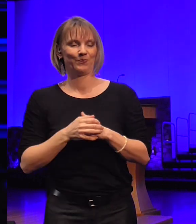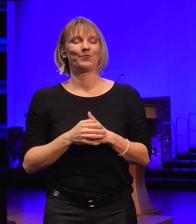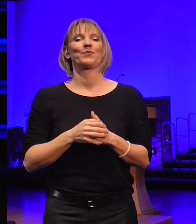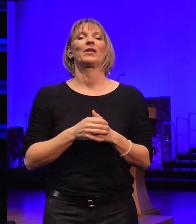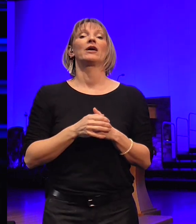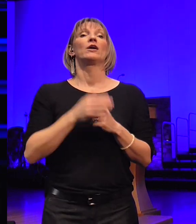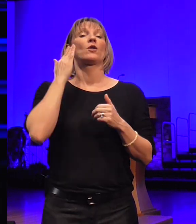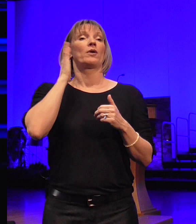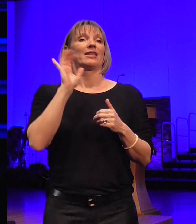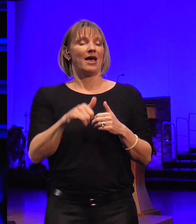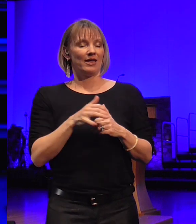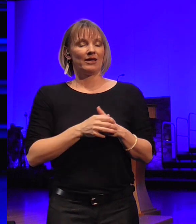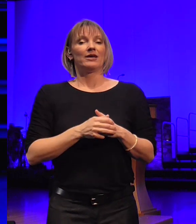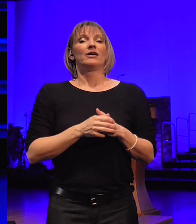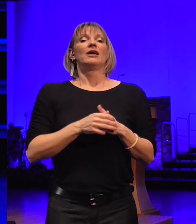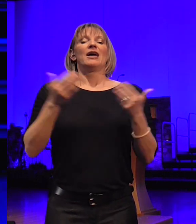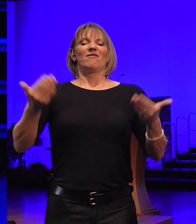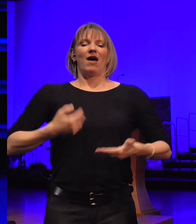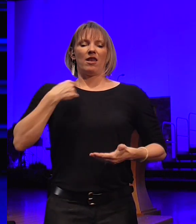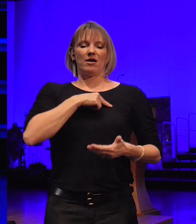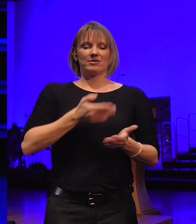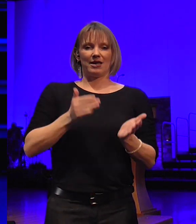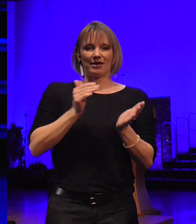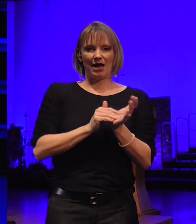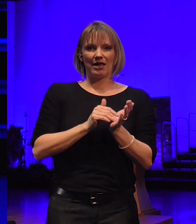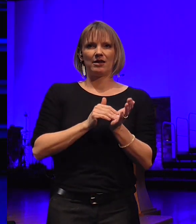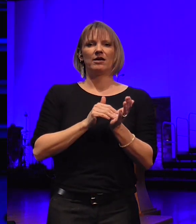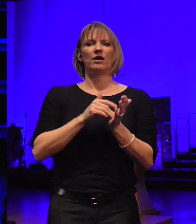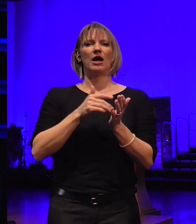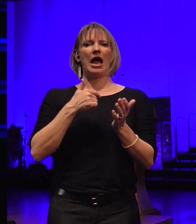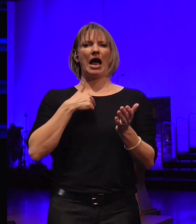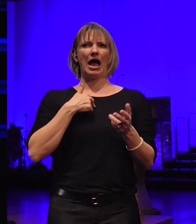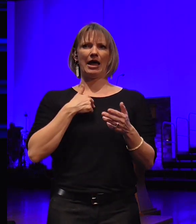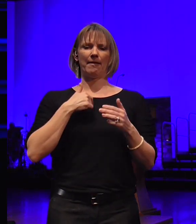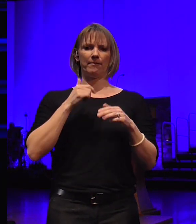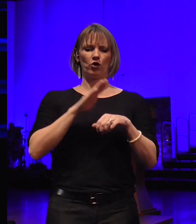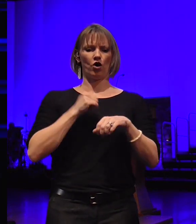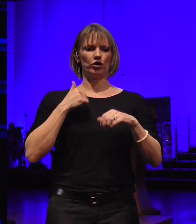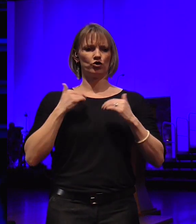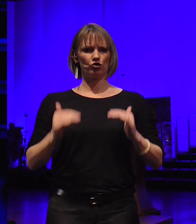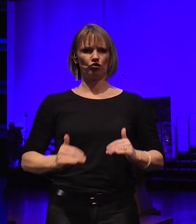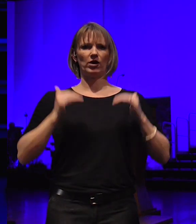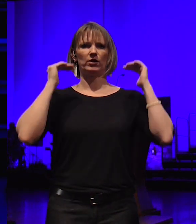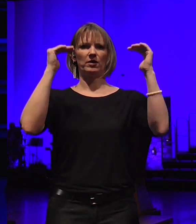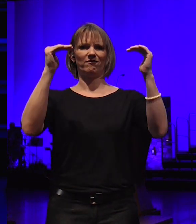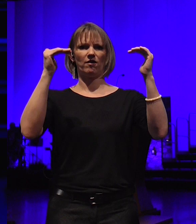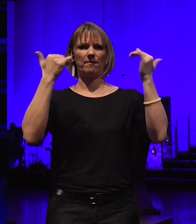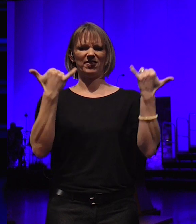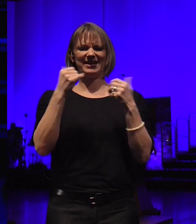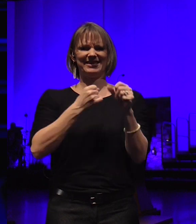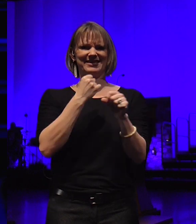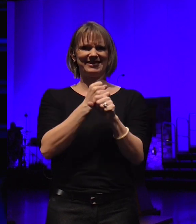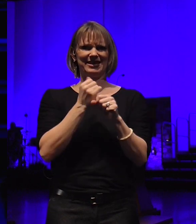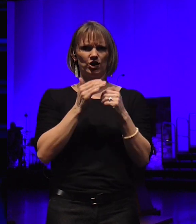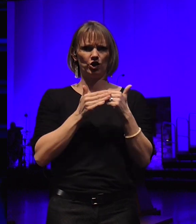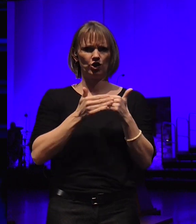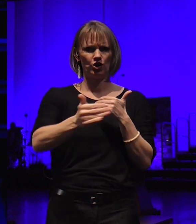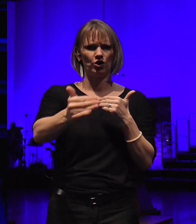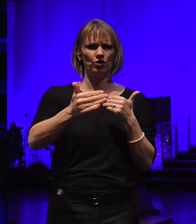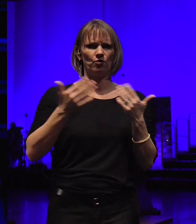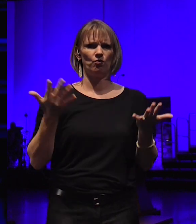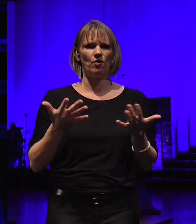So knowing that, I invite us again back into that question. What am I called to graduate from this year and into?